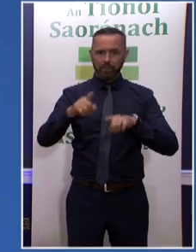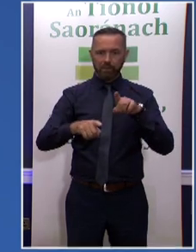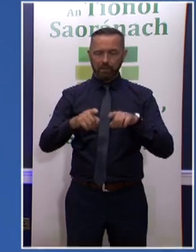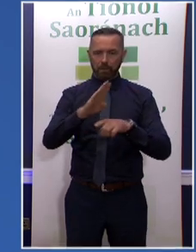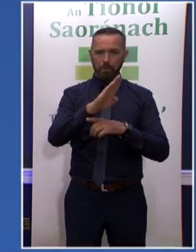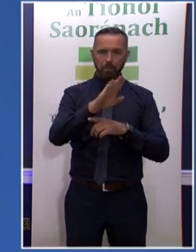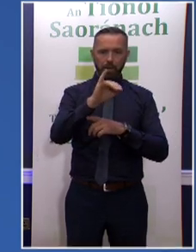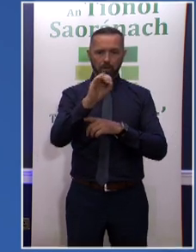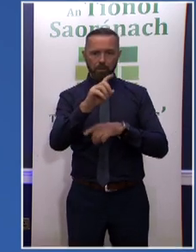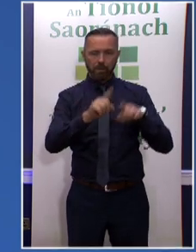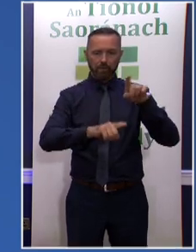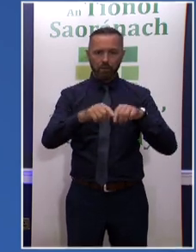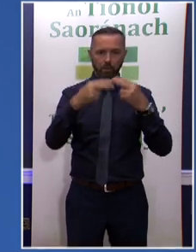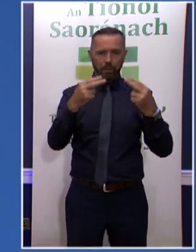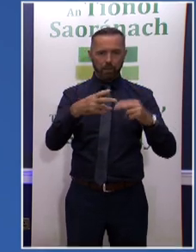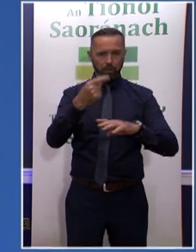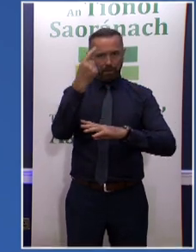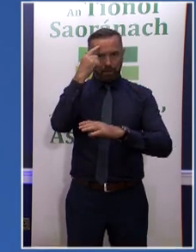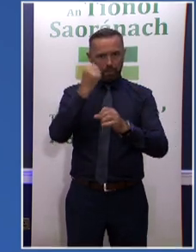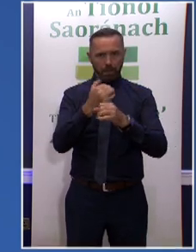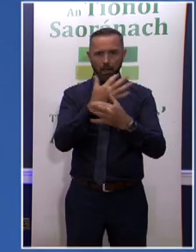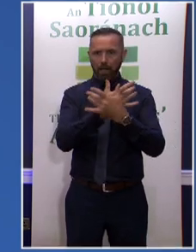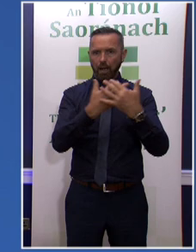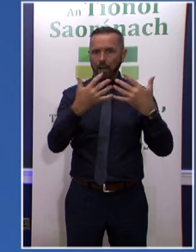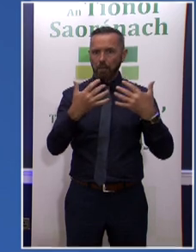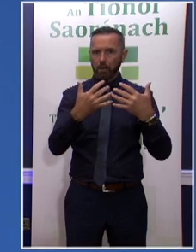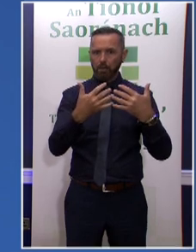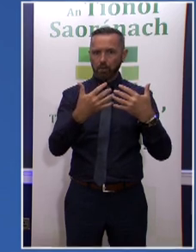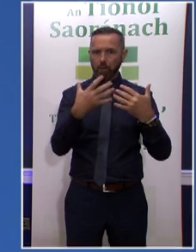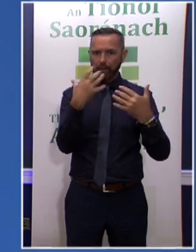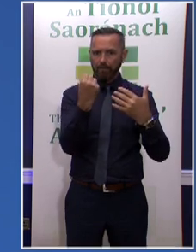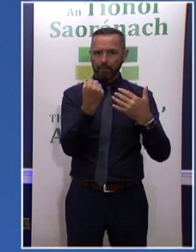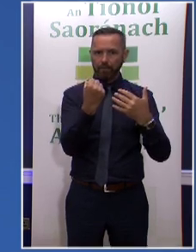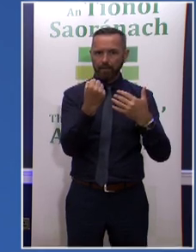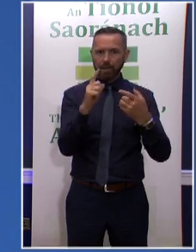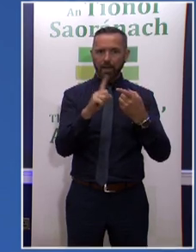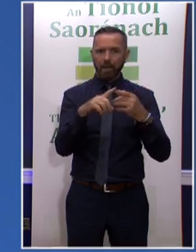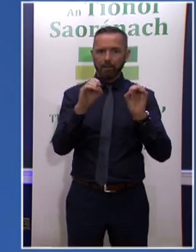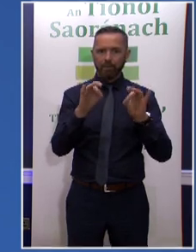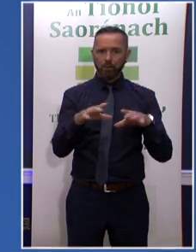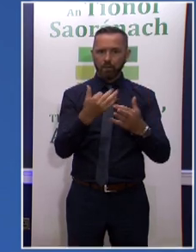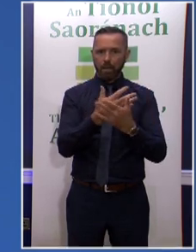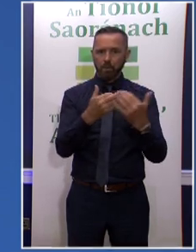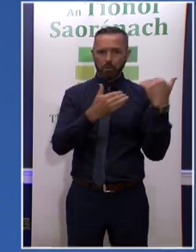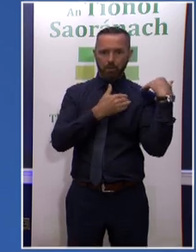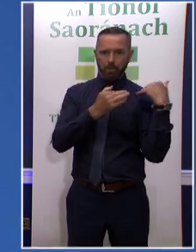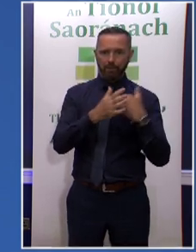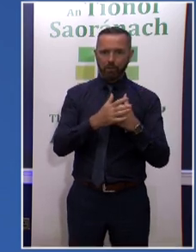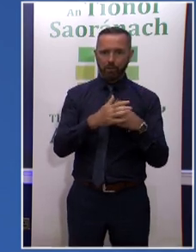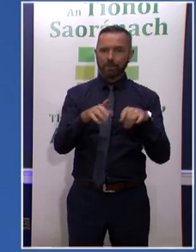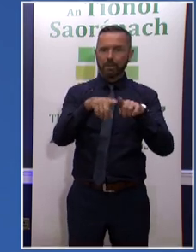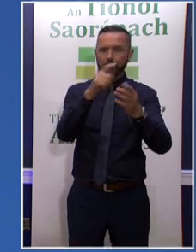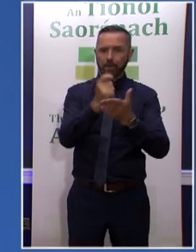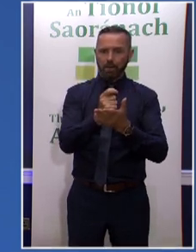to really take stock of how much of it we're blessed with and, of course, are responsible for at the same time.